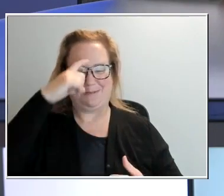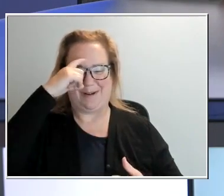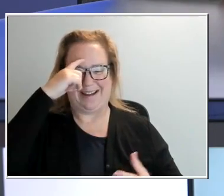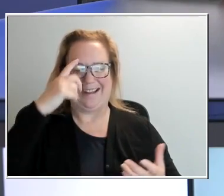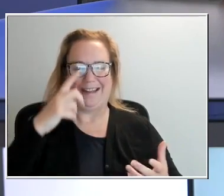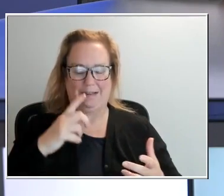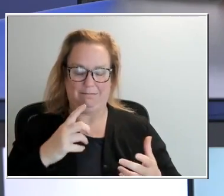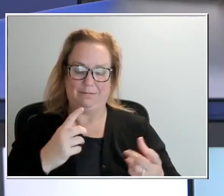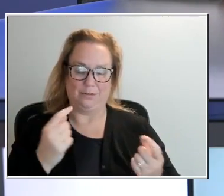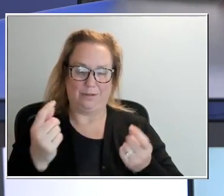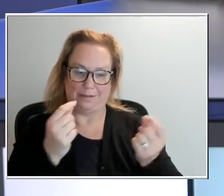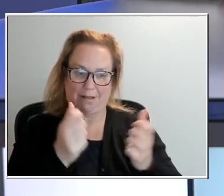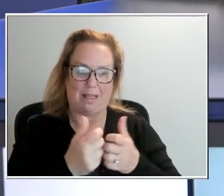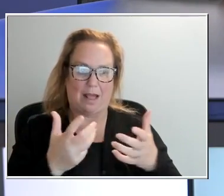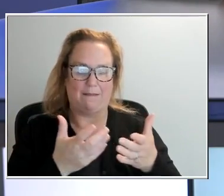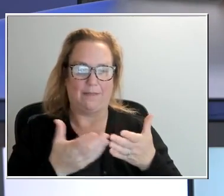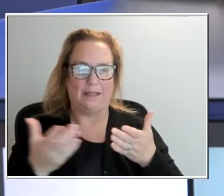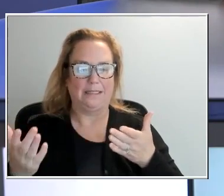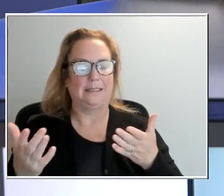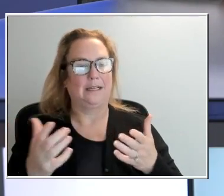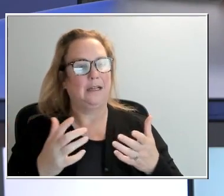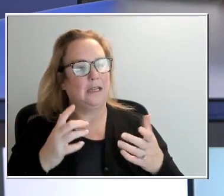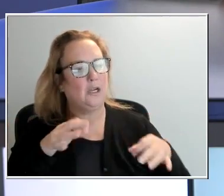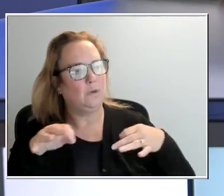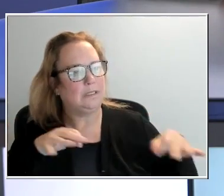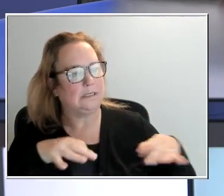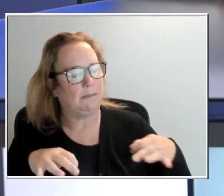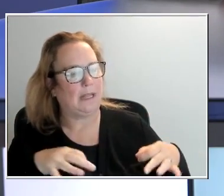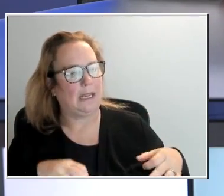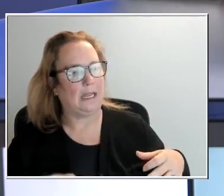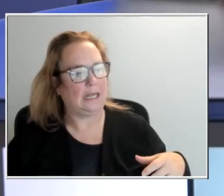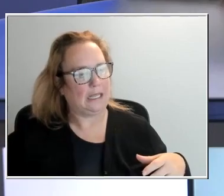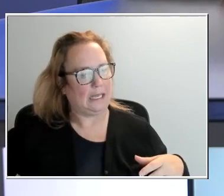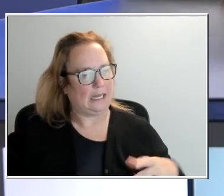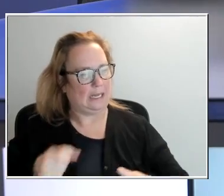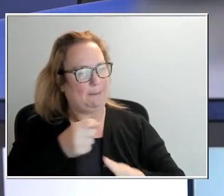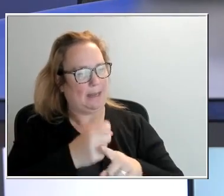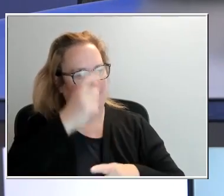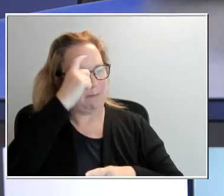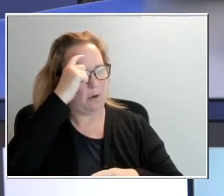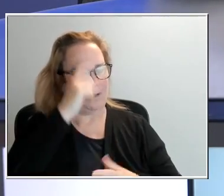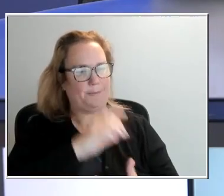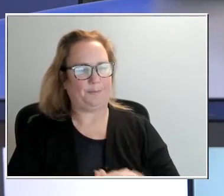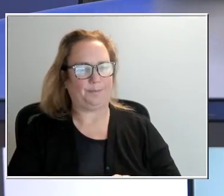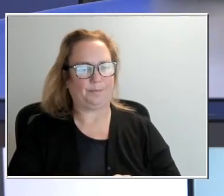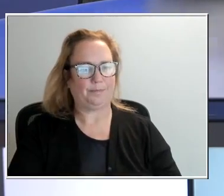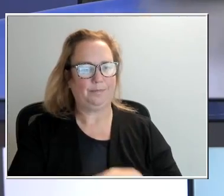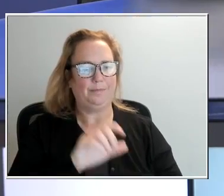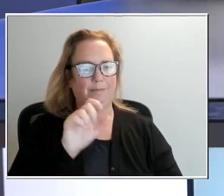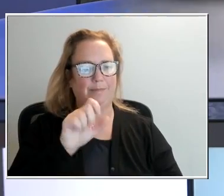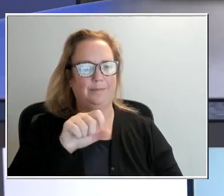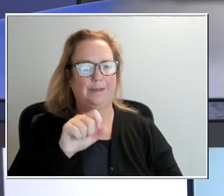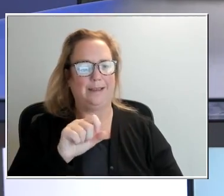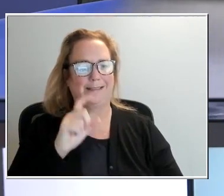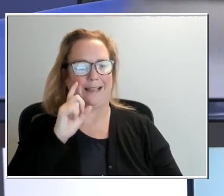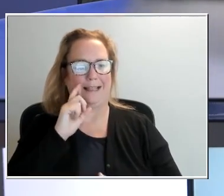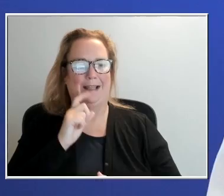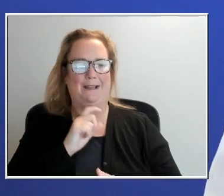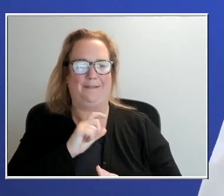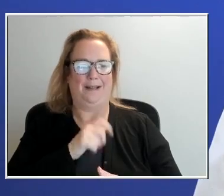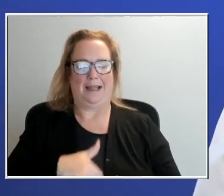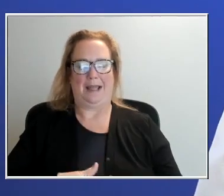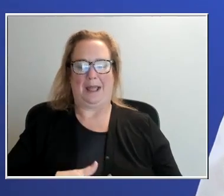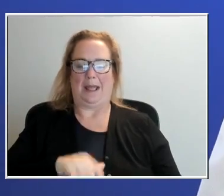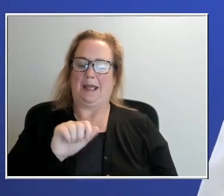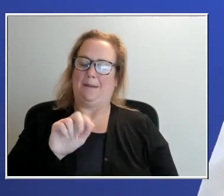But can you explain to us how a diseased kidney can impact the brain? Yeah, I love the phrase abdominal brain. So yeah,